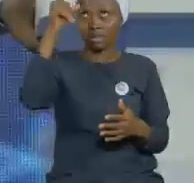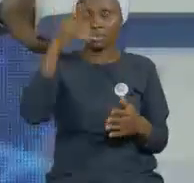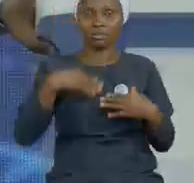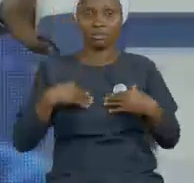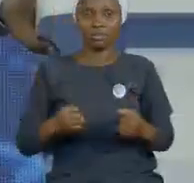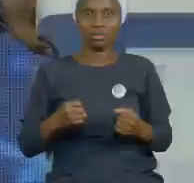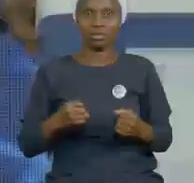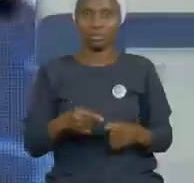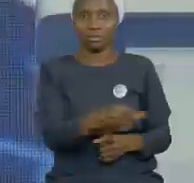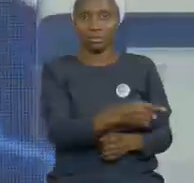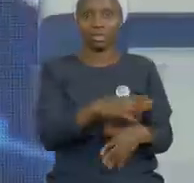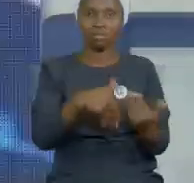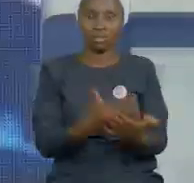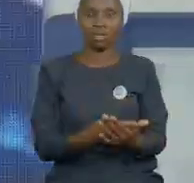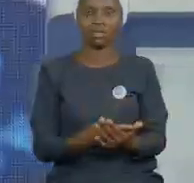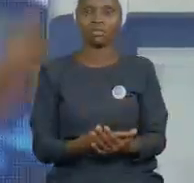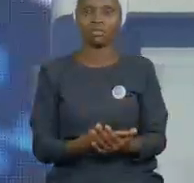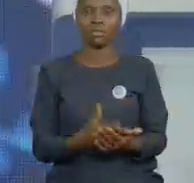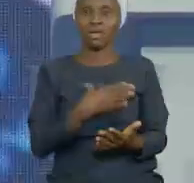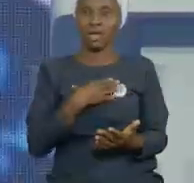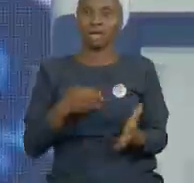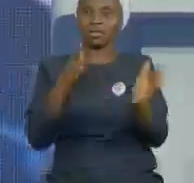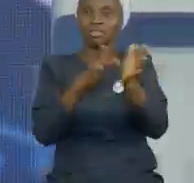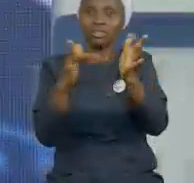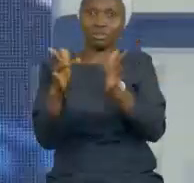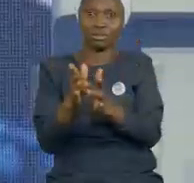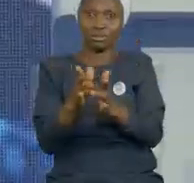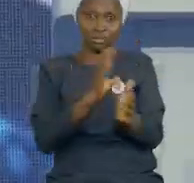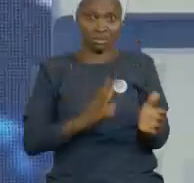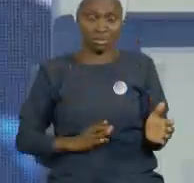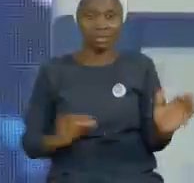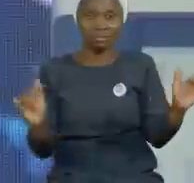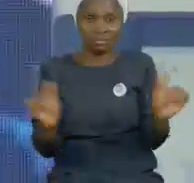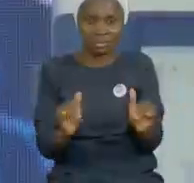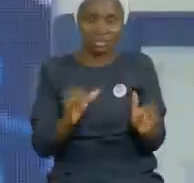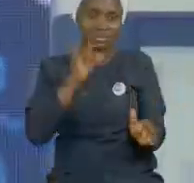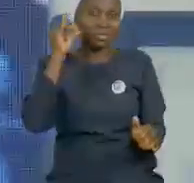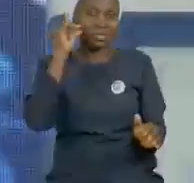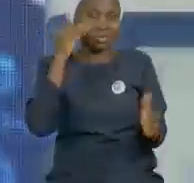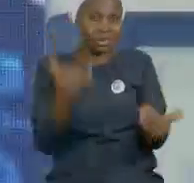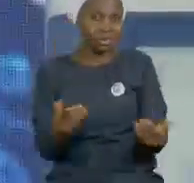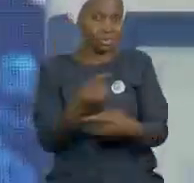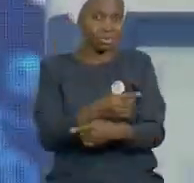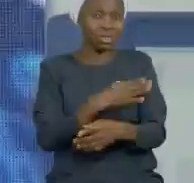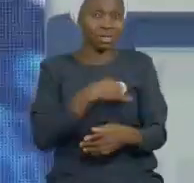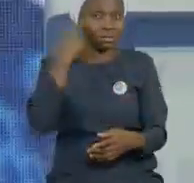all. And Jesus Christ the same yesterday, today, and forever.